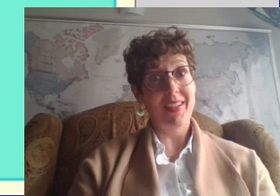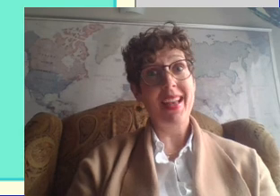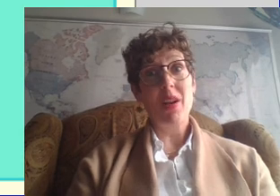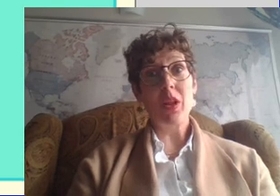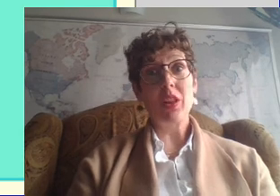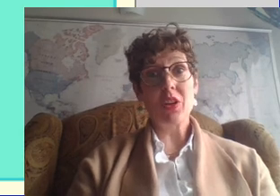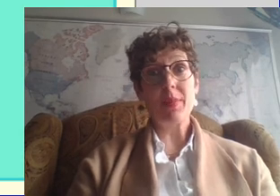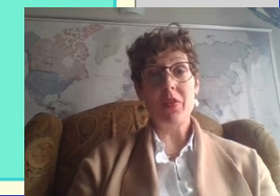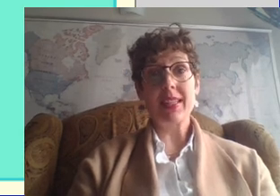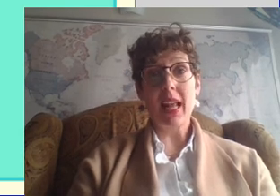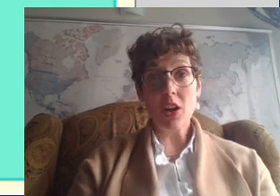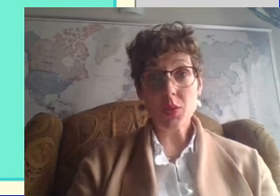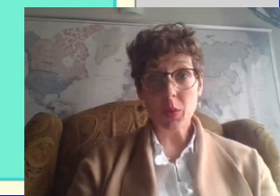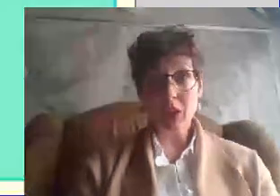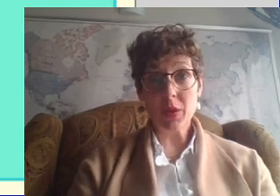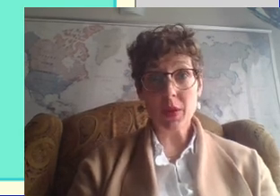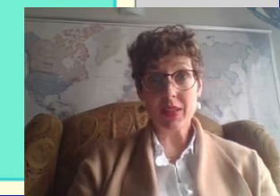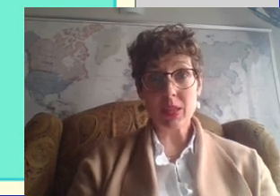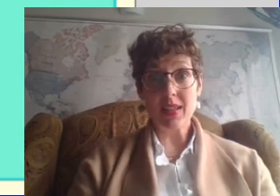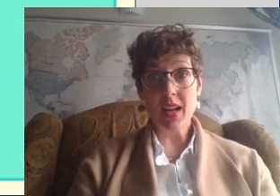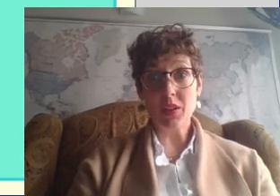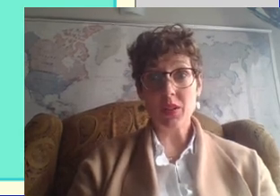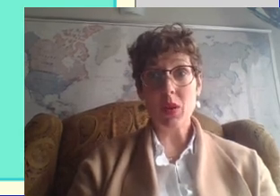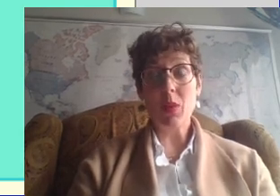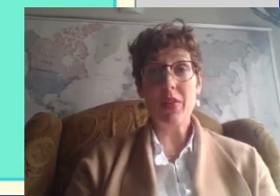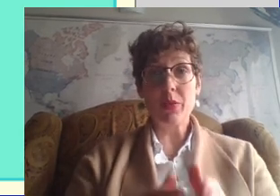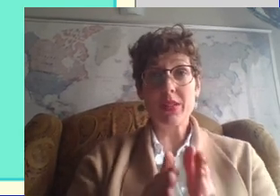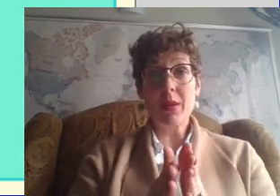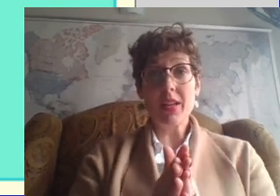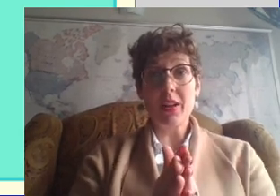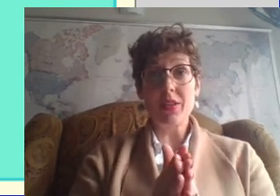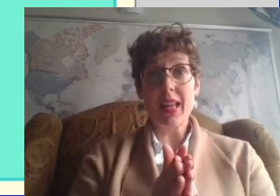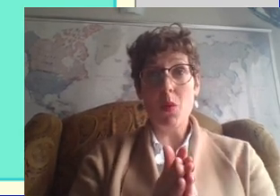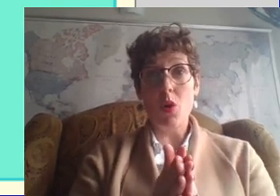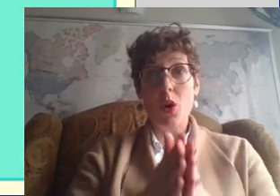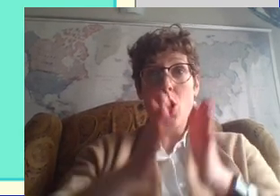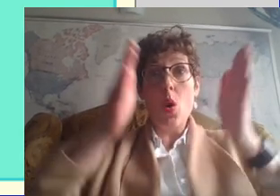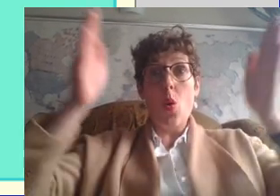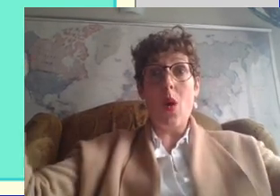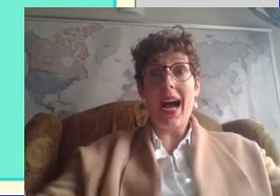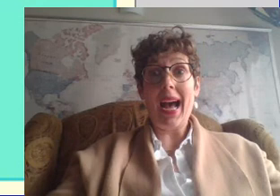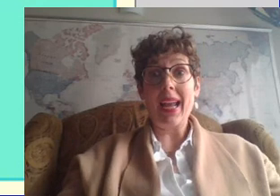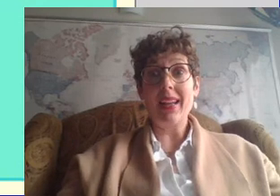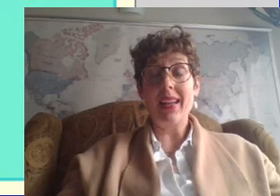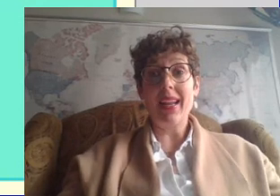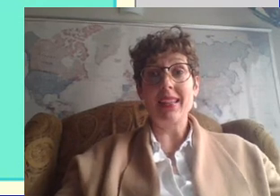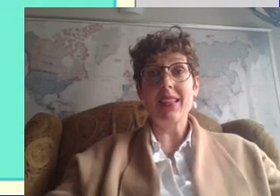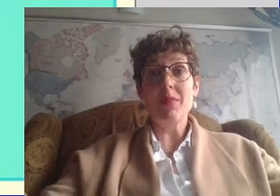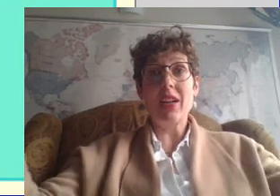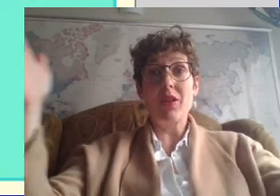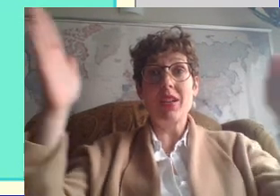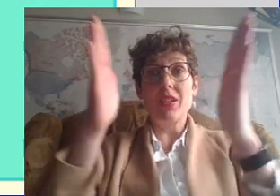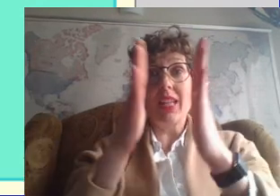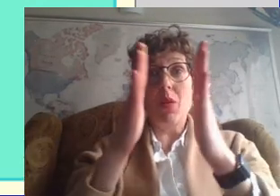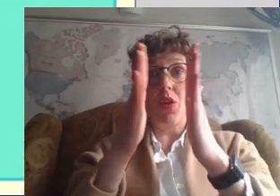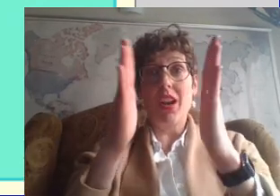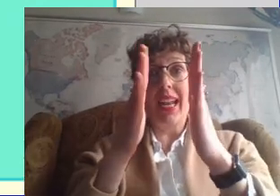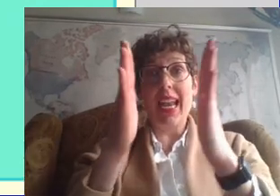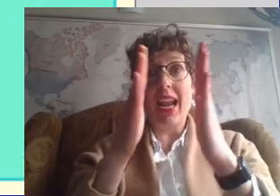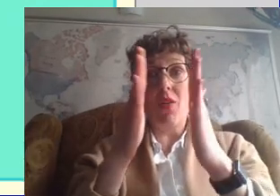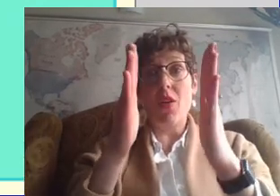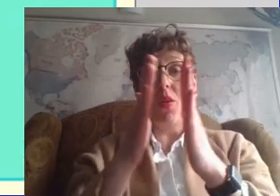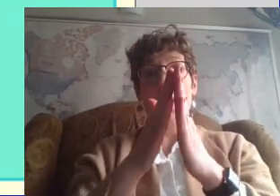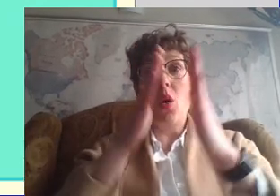Oh, we learned about this at our school. We learned about this with tunnels. We went through some tunnels that were wide and some tunnels that